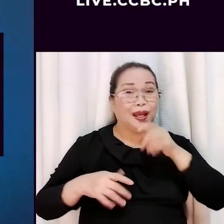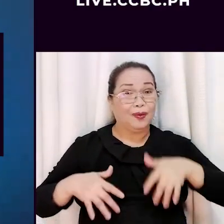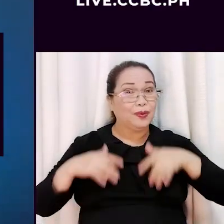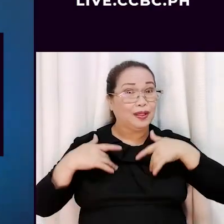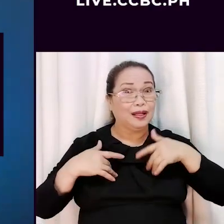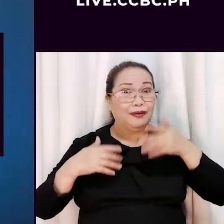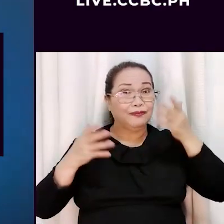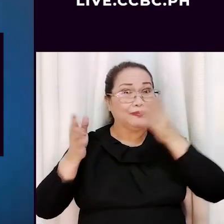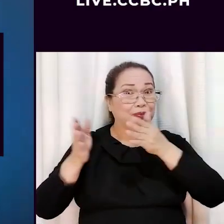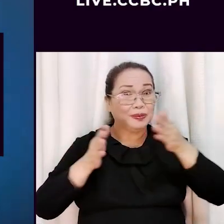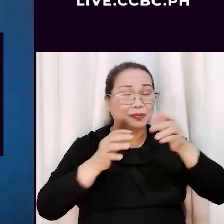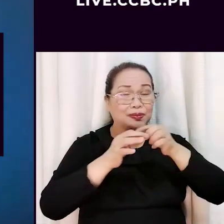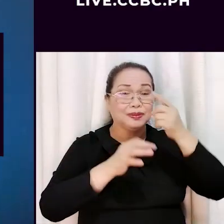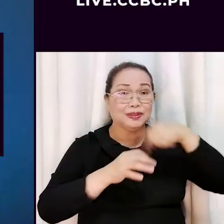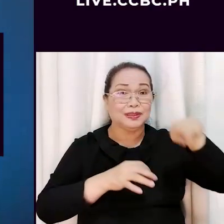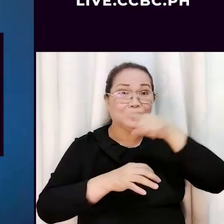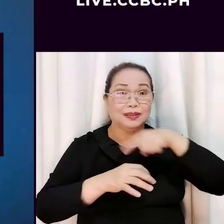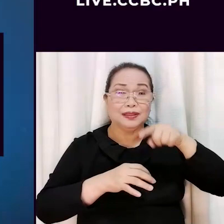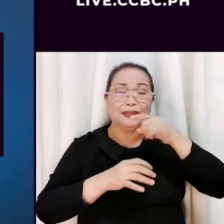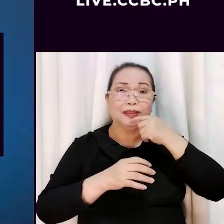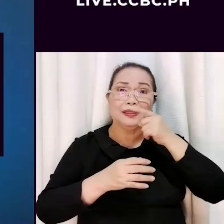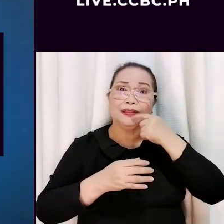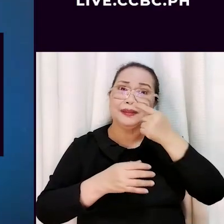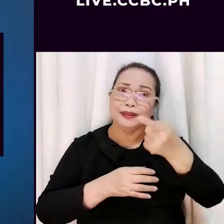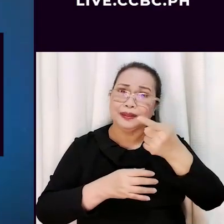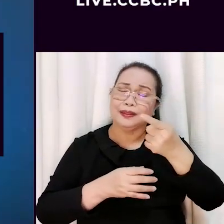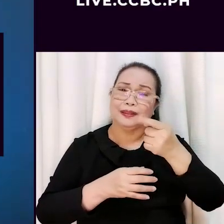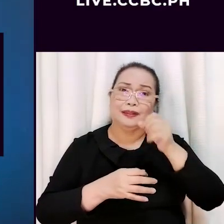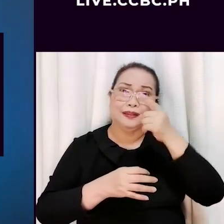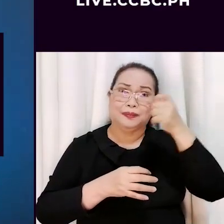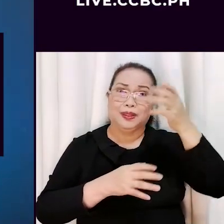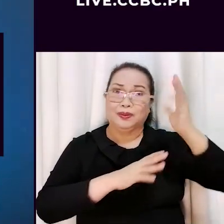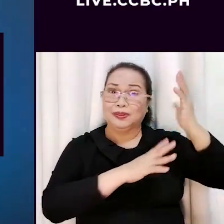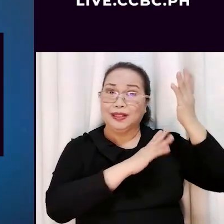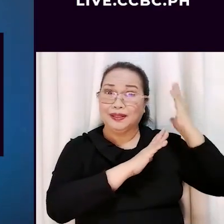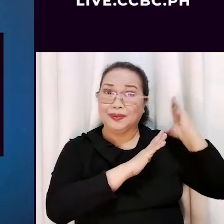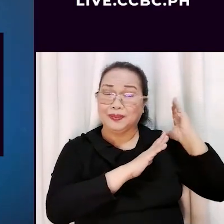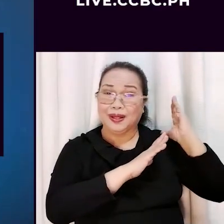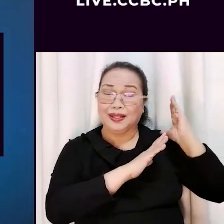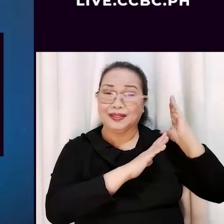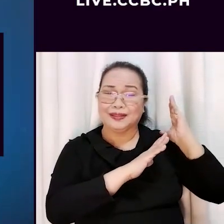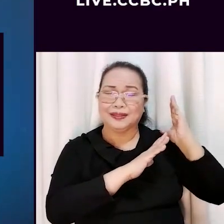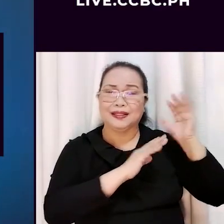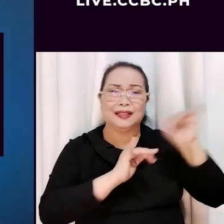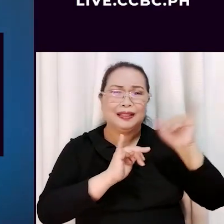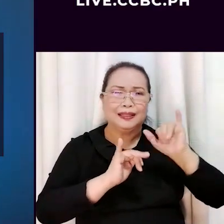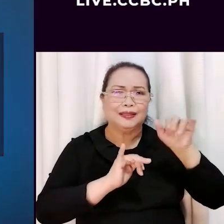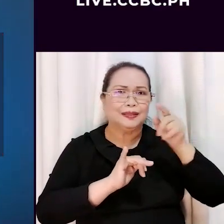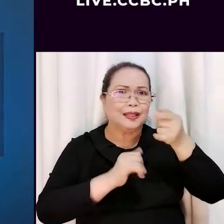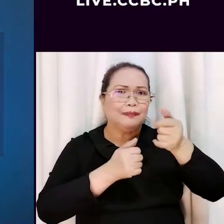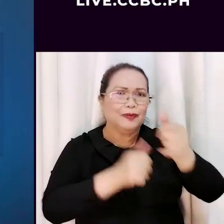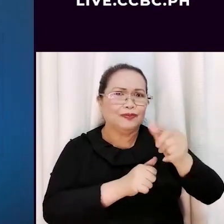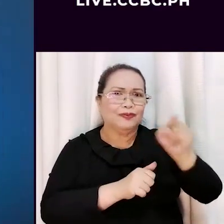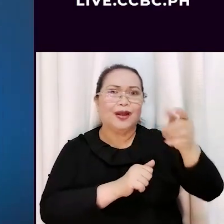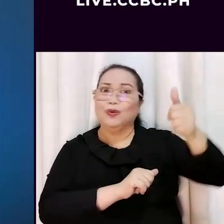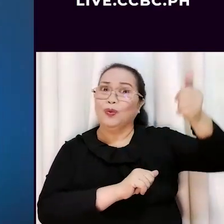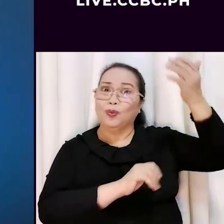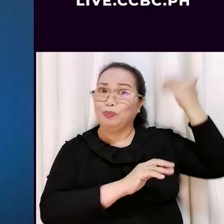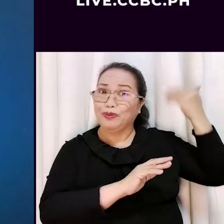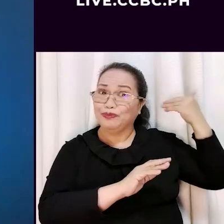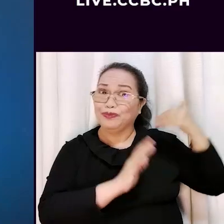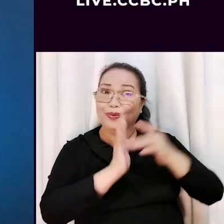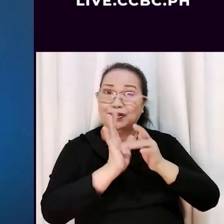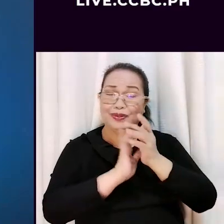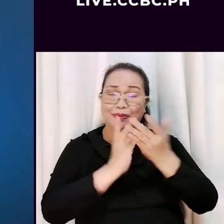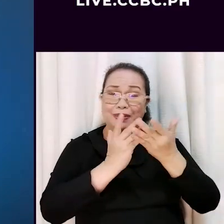Well, the Hebrew writer is telling us that because those in the past run with endurance, run to